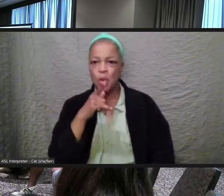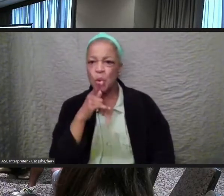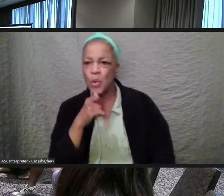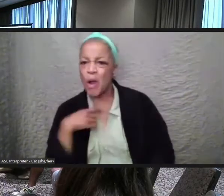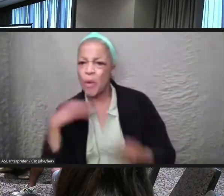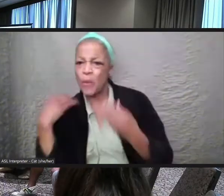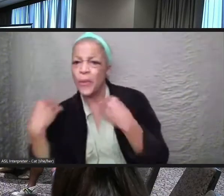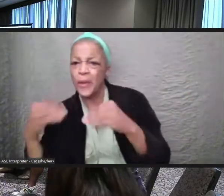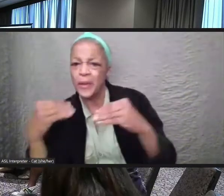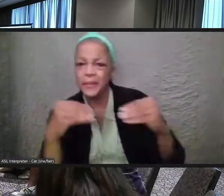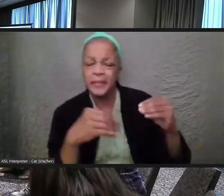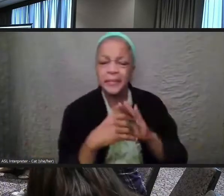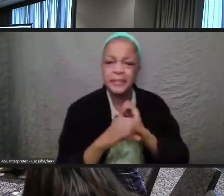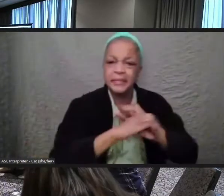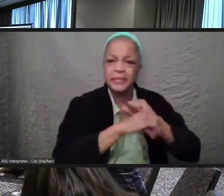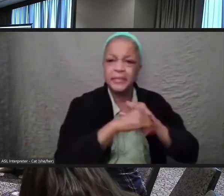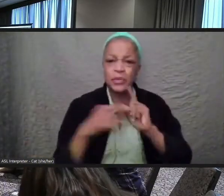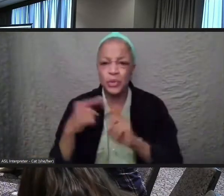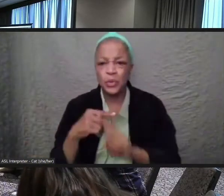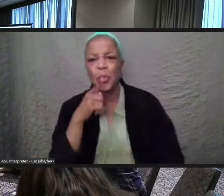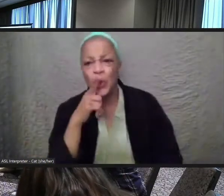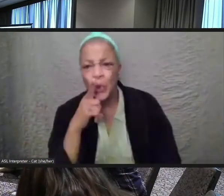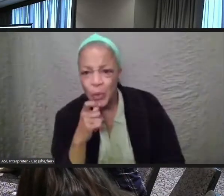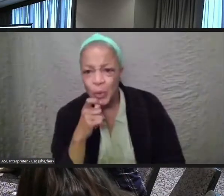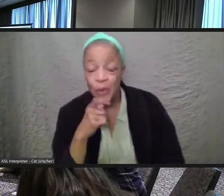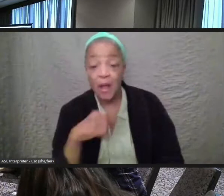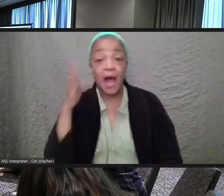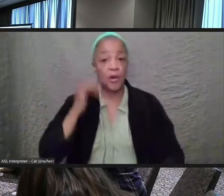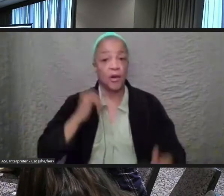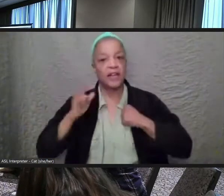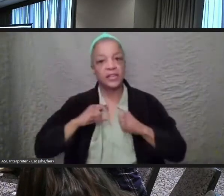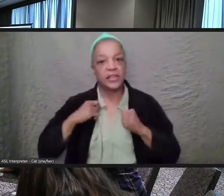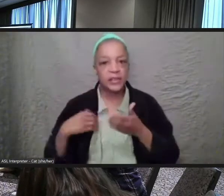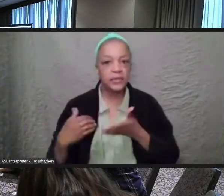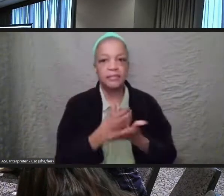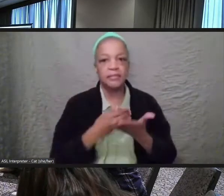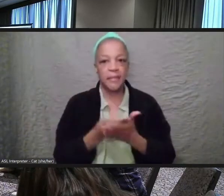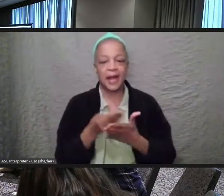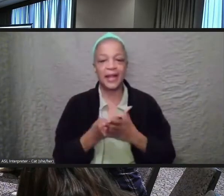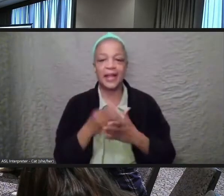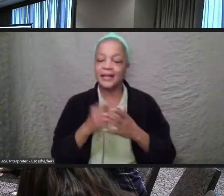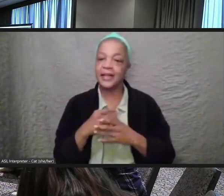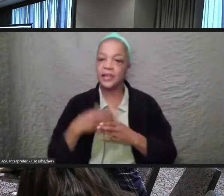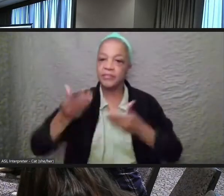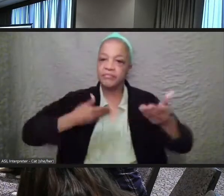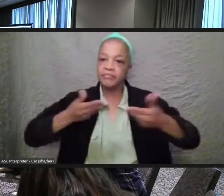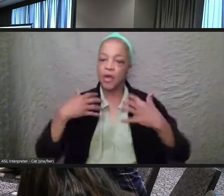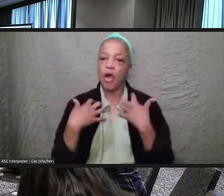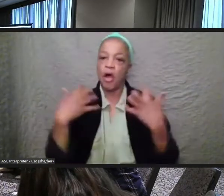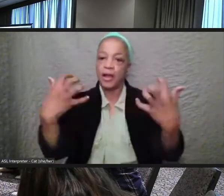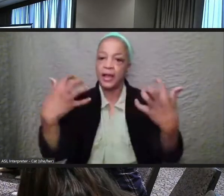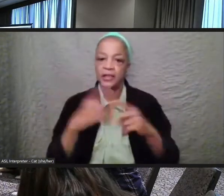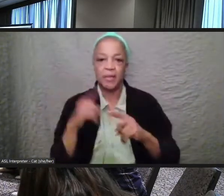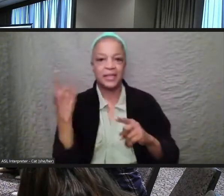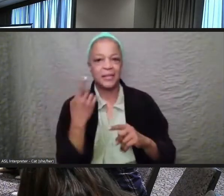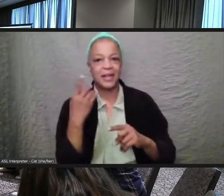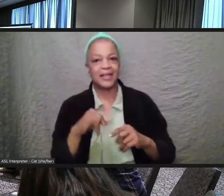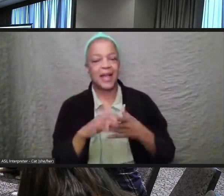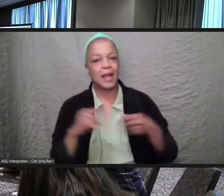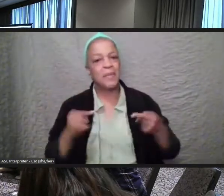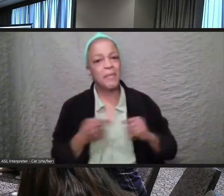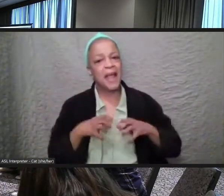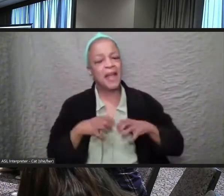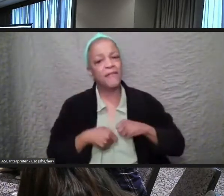to? I know that theaters need to make money, they need to like bring in an audience, but sometimes even something like that can be